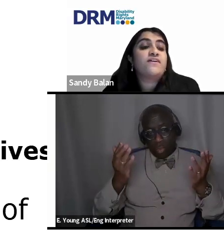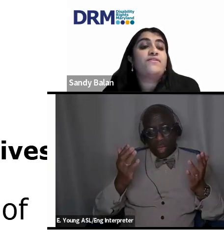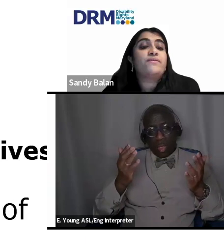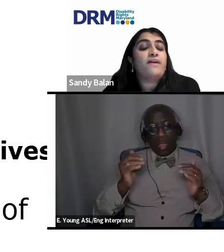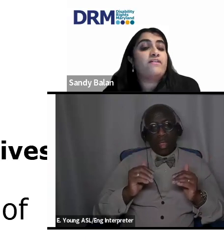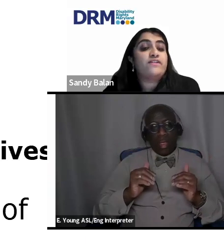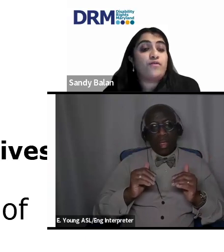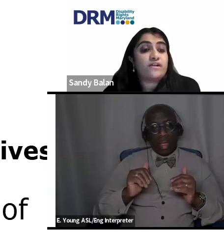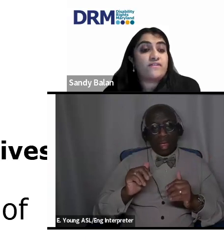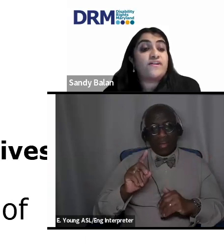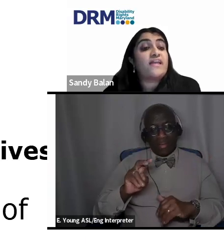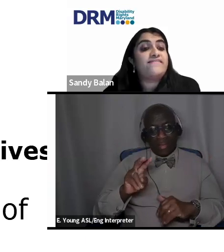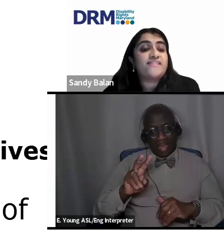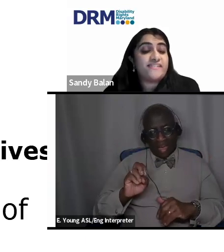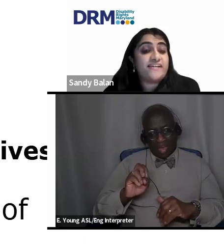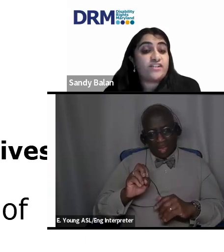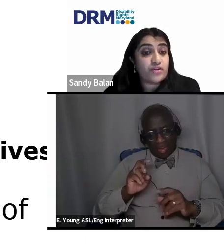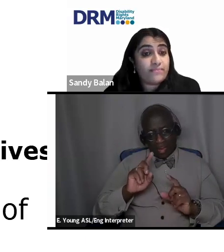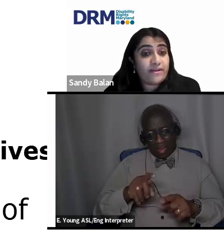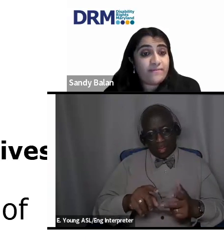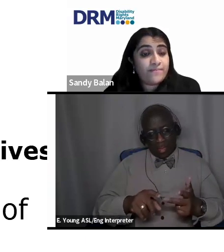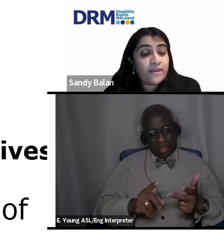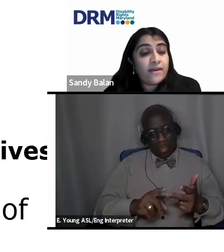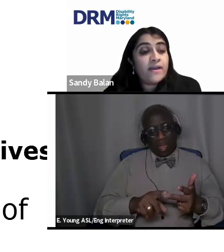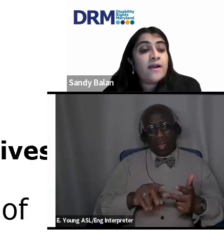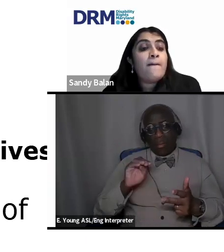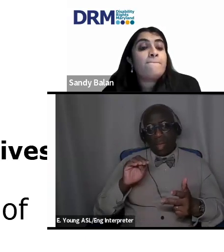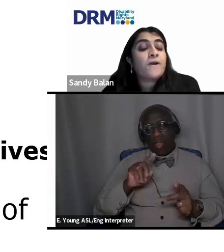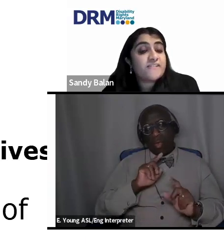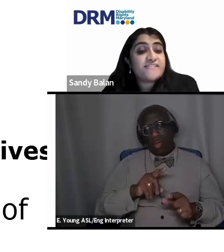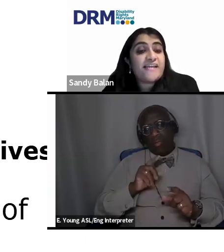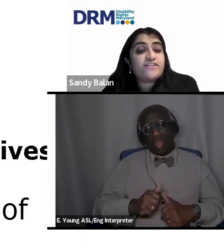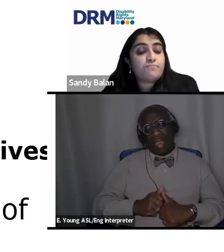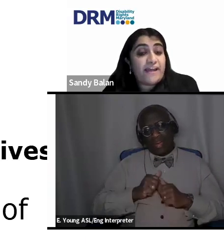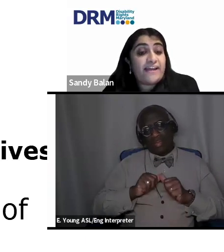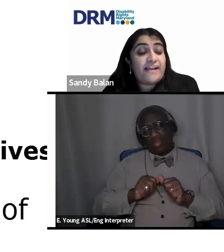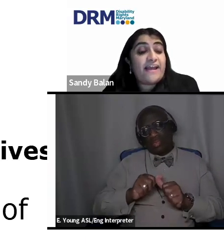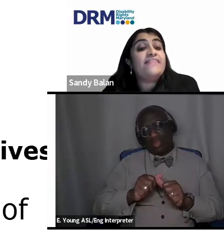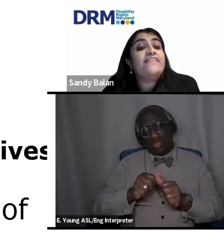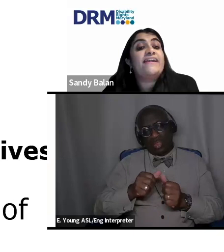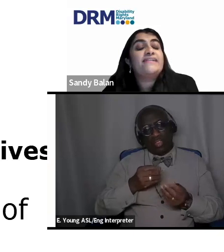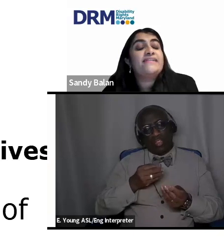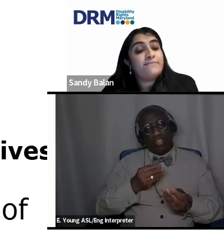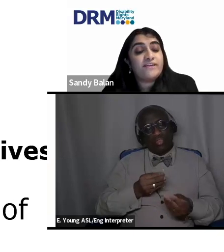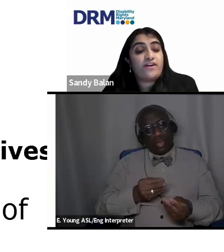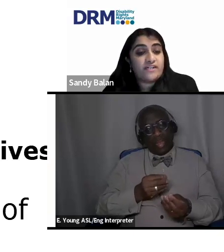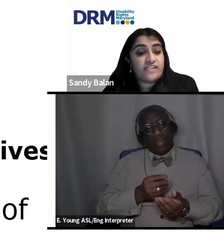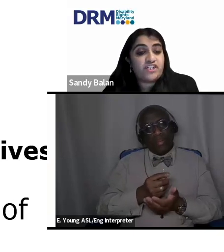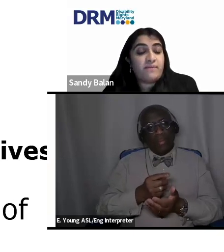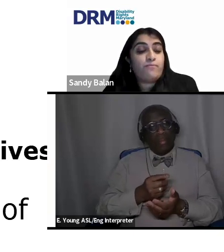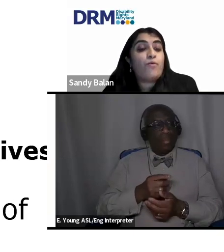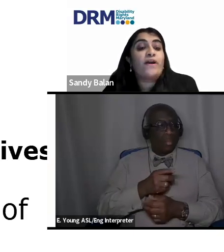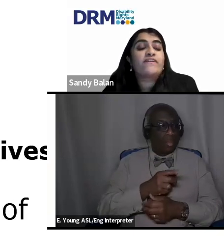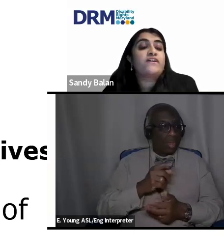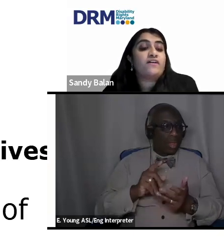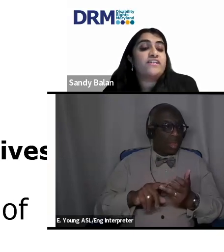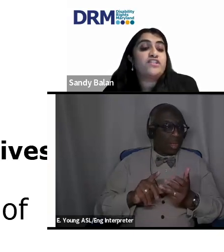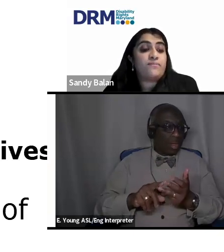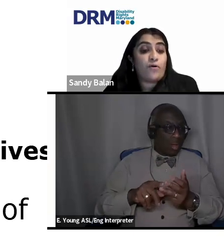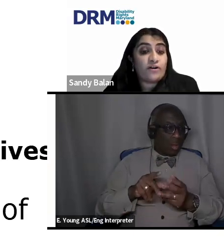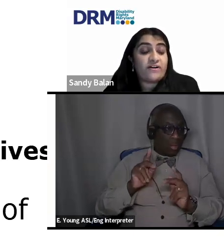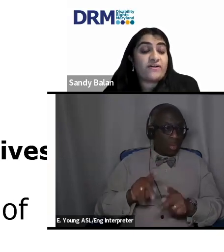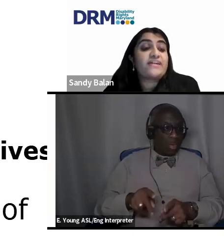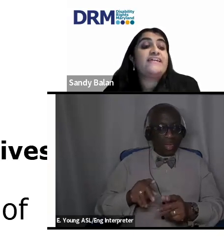There is also the Maryland Order for Life-Sustaining Treatment, person-centered planning, and then limited guardianship, where